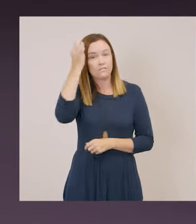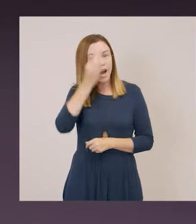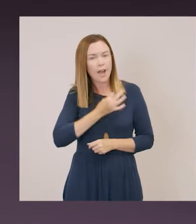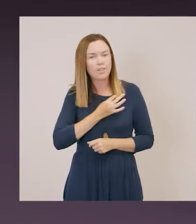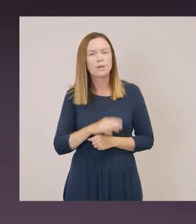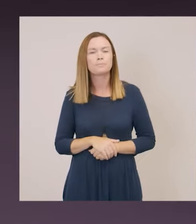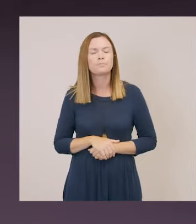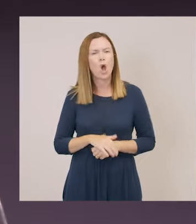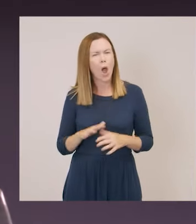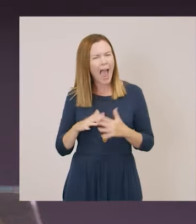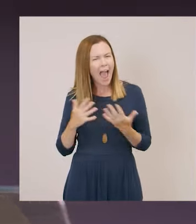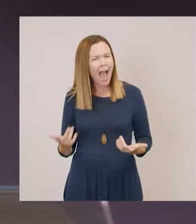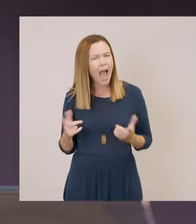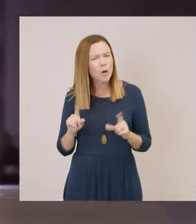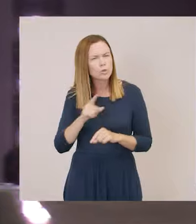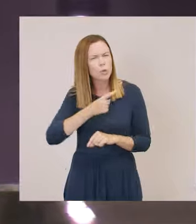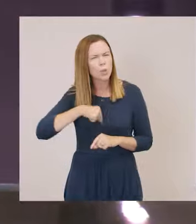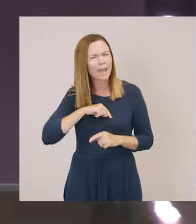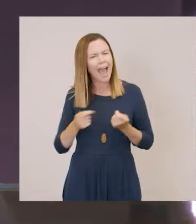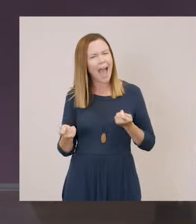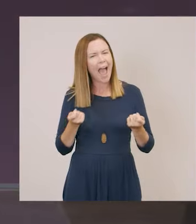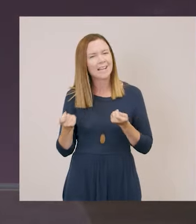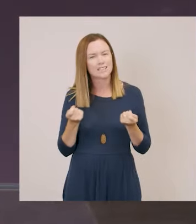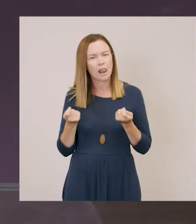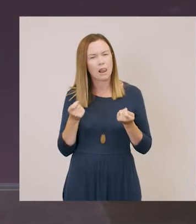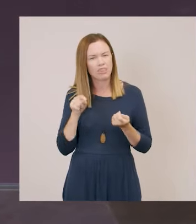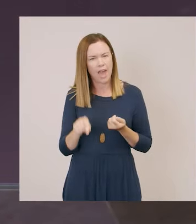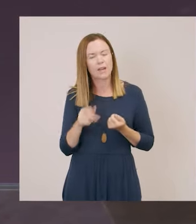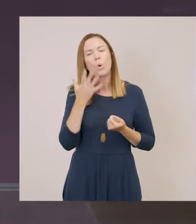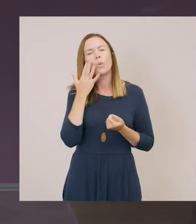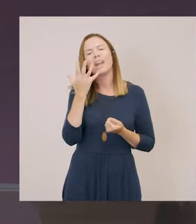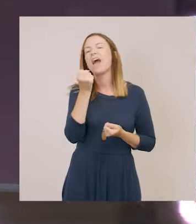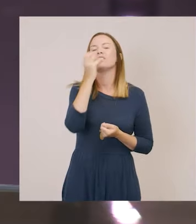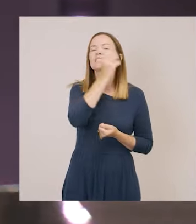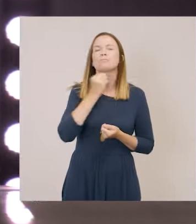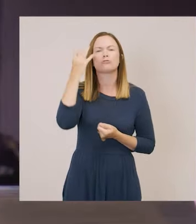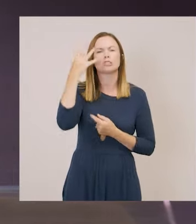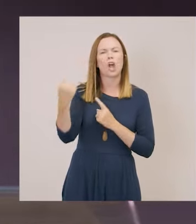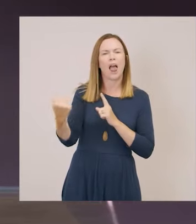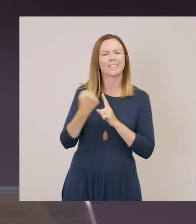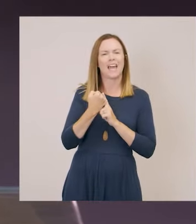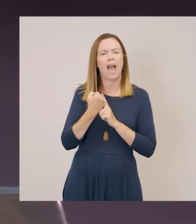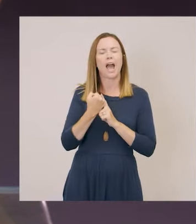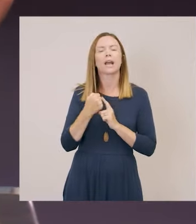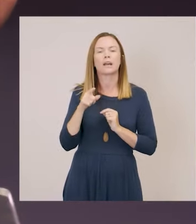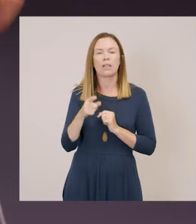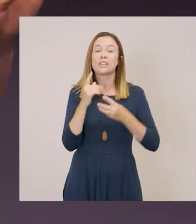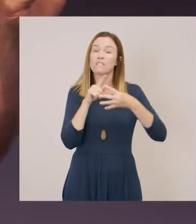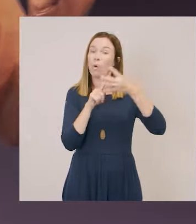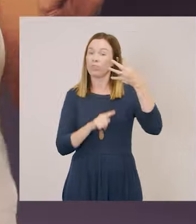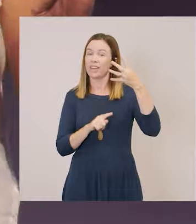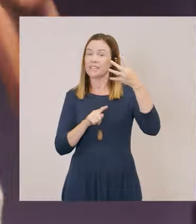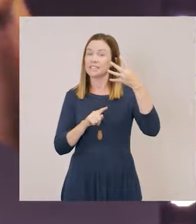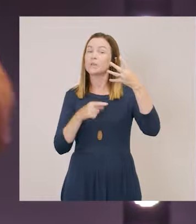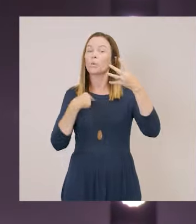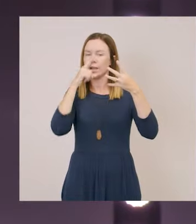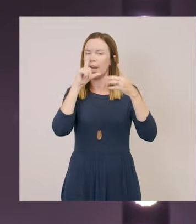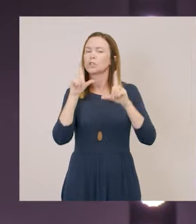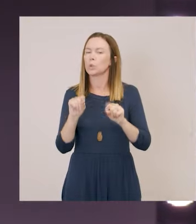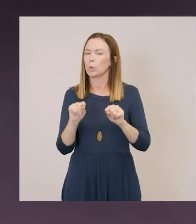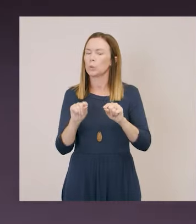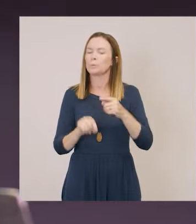how do we handle this? How do we handle spiritual attack? I want to talk about four things that we can do. The